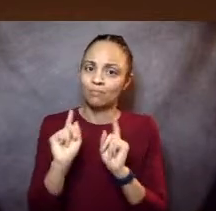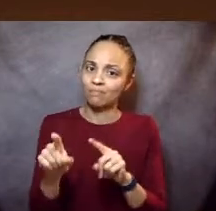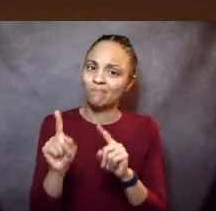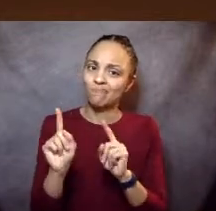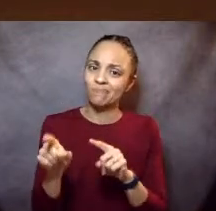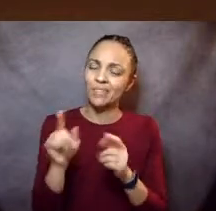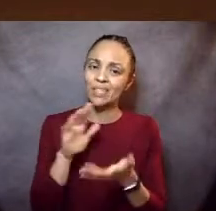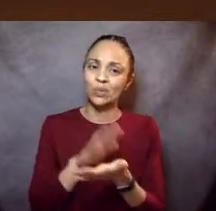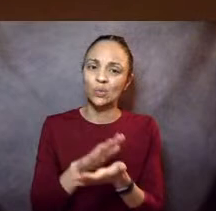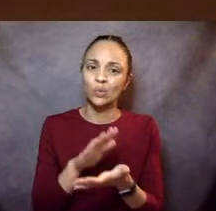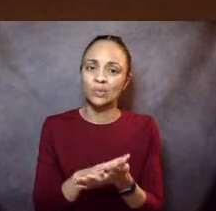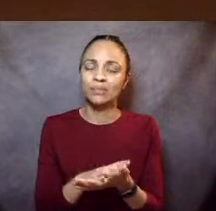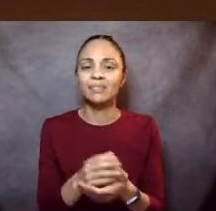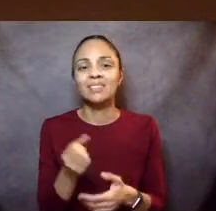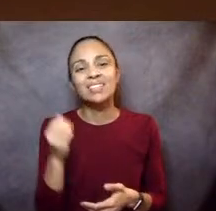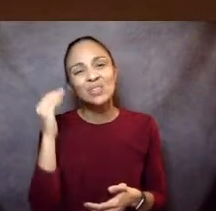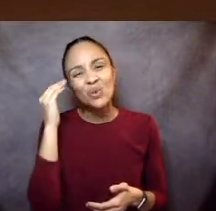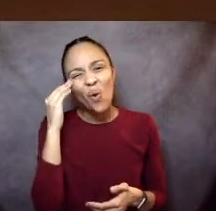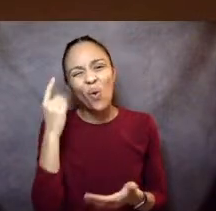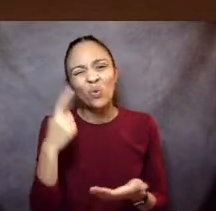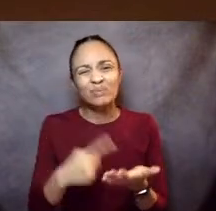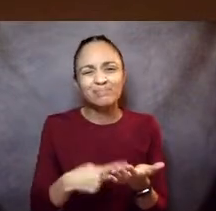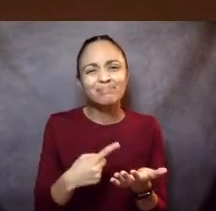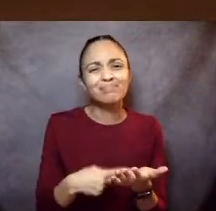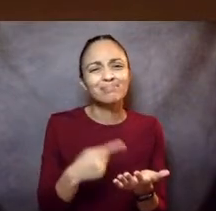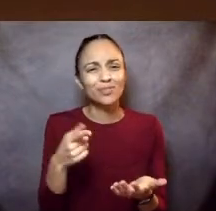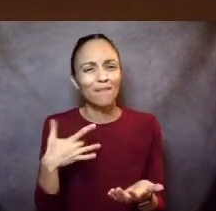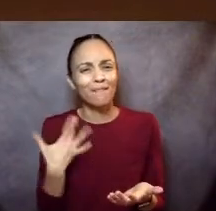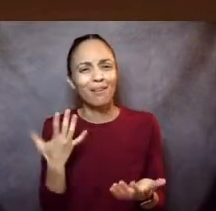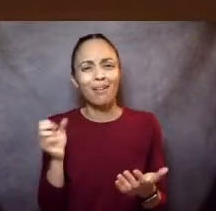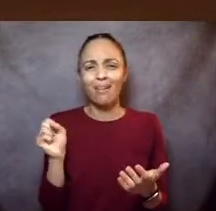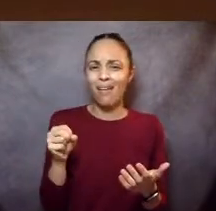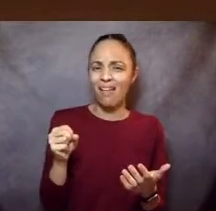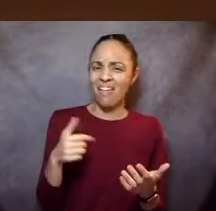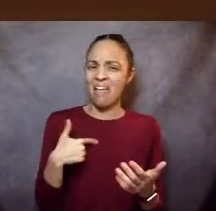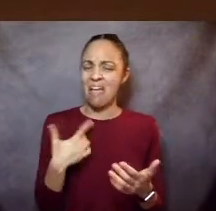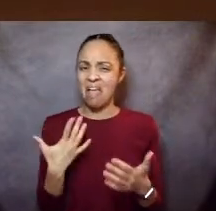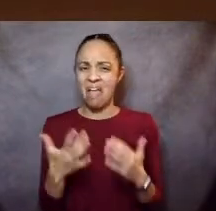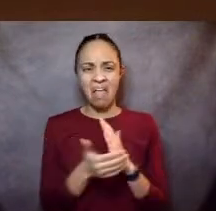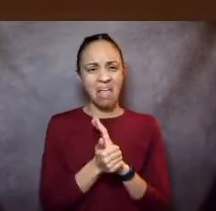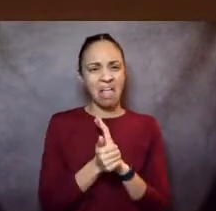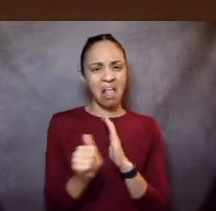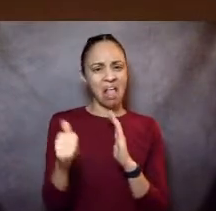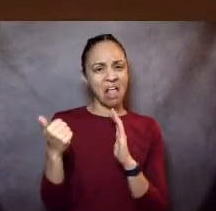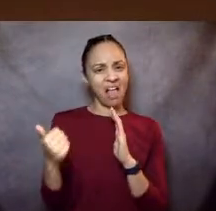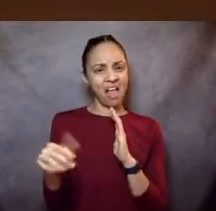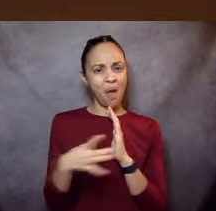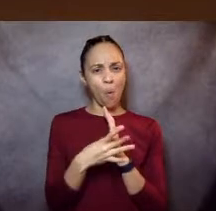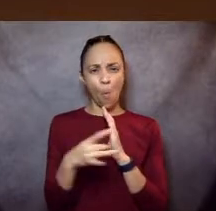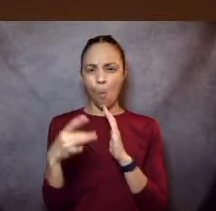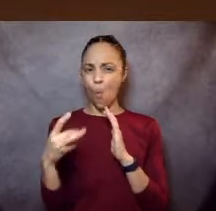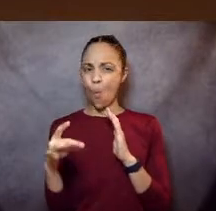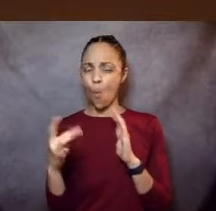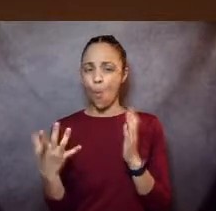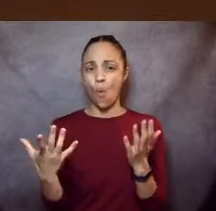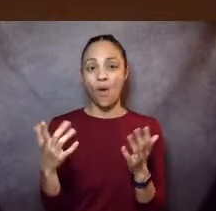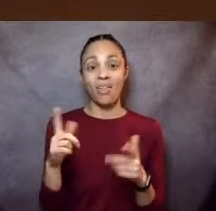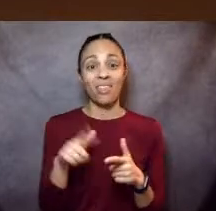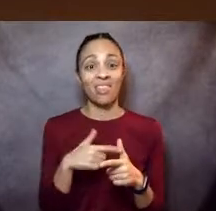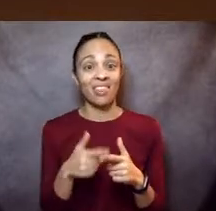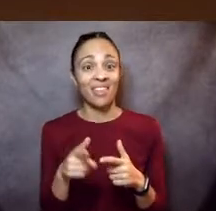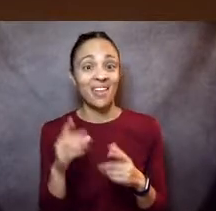and you're feeling yourself and you're like, yeah, I'm bad. Okay, let me. She's like, nuh-uh, you